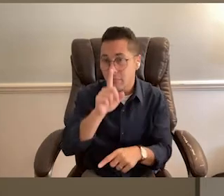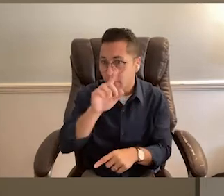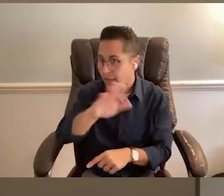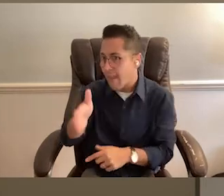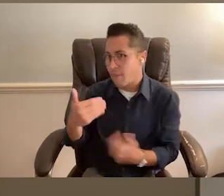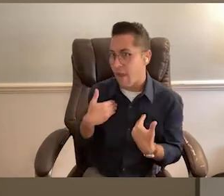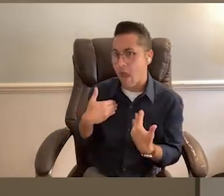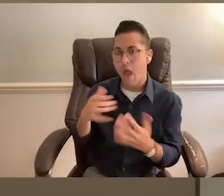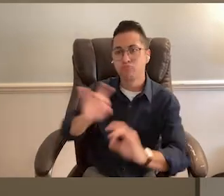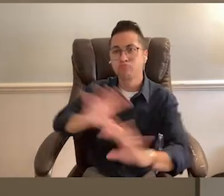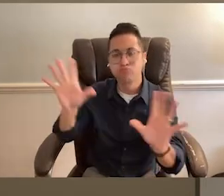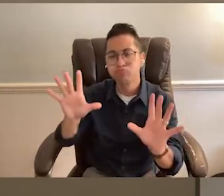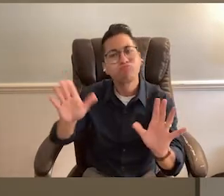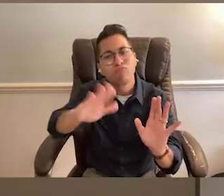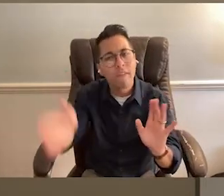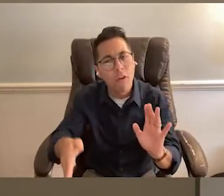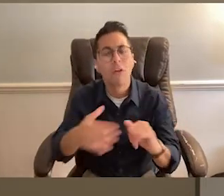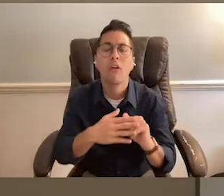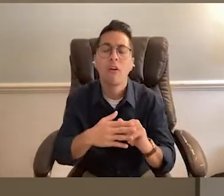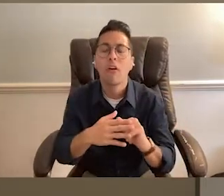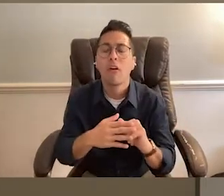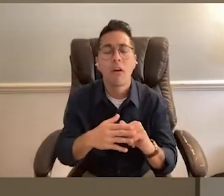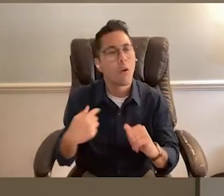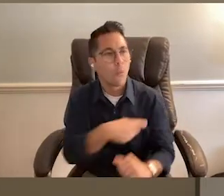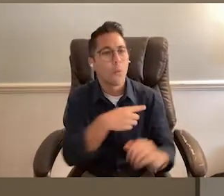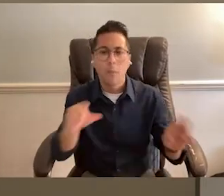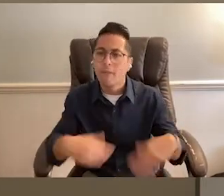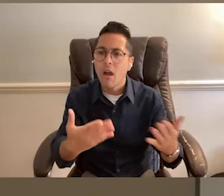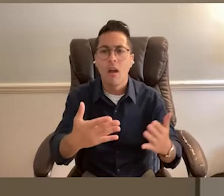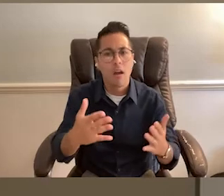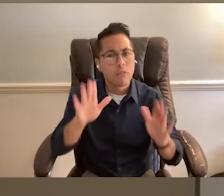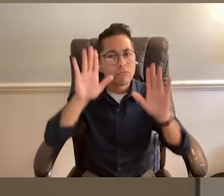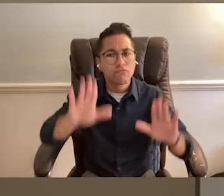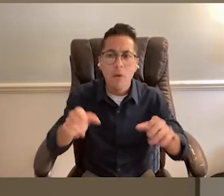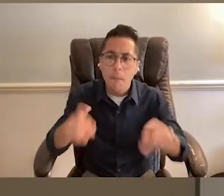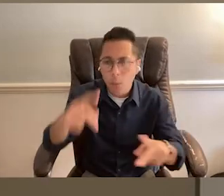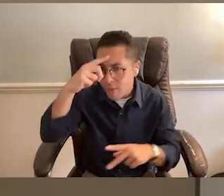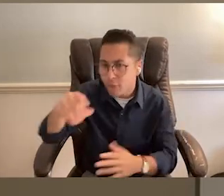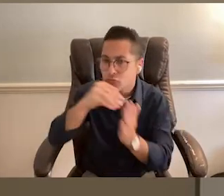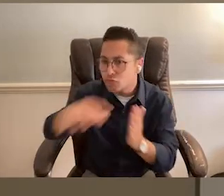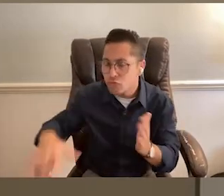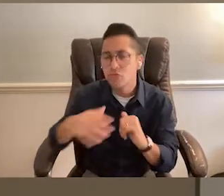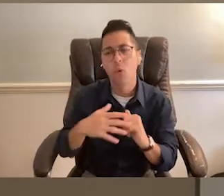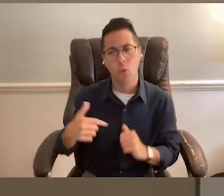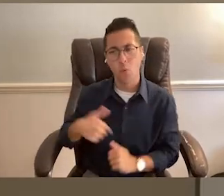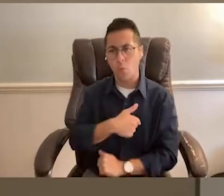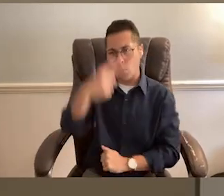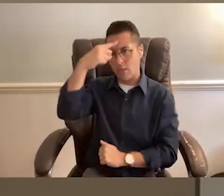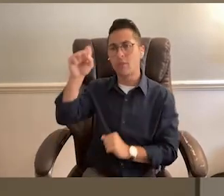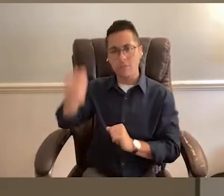pretty safe campus. Our students, for the most part, feel safe walking around. We always, if you're ever